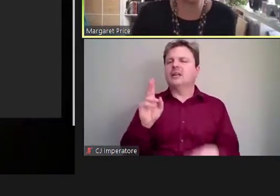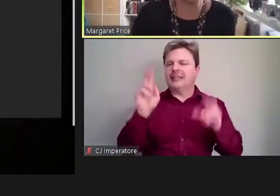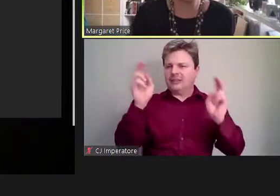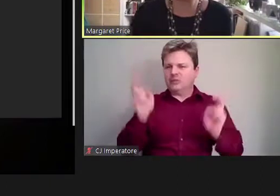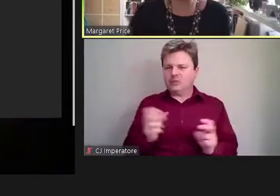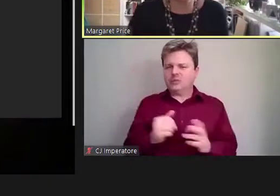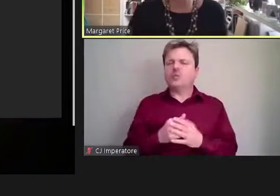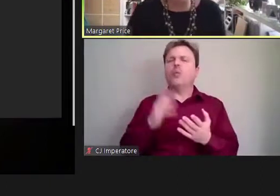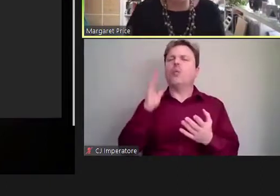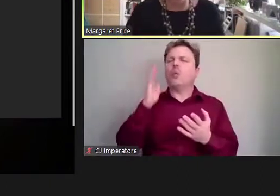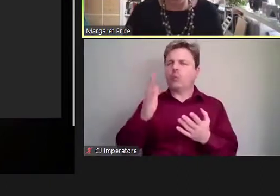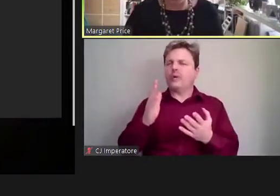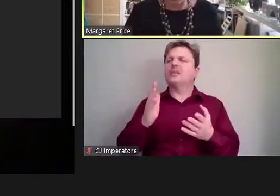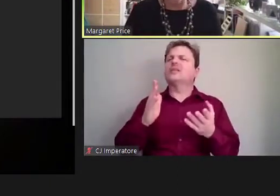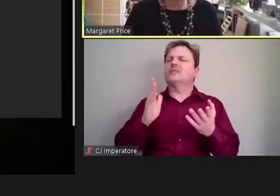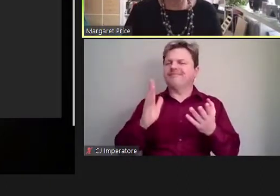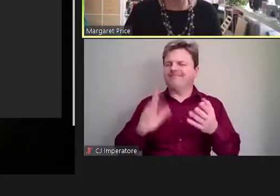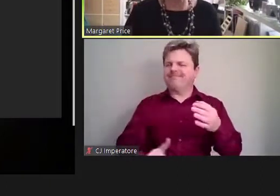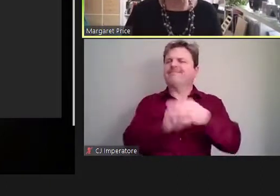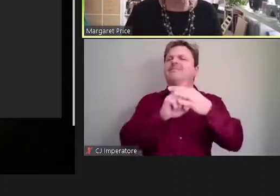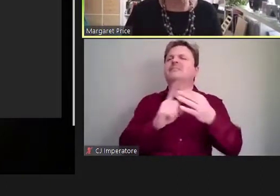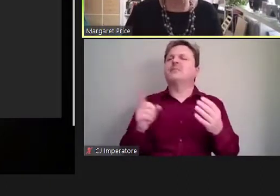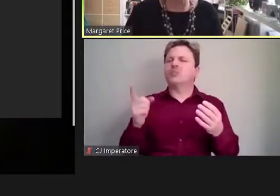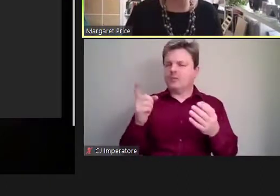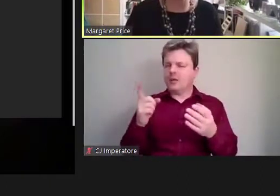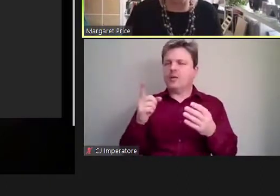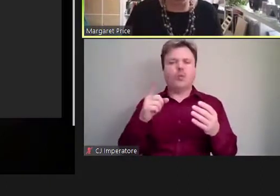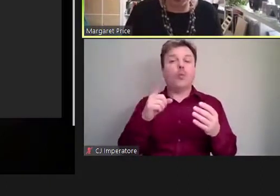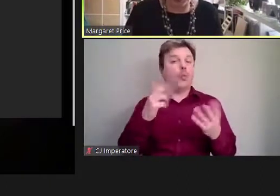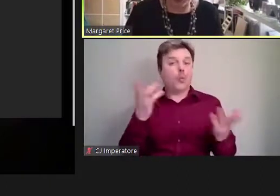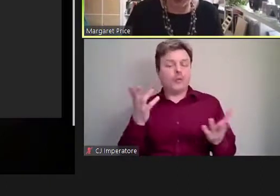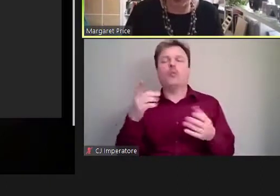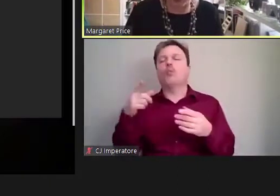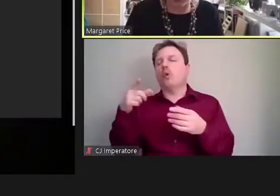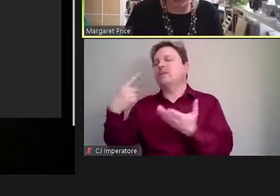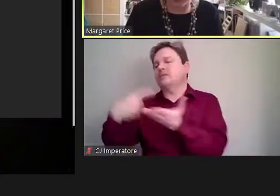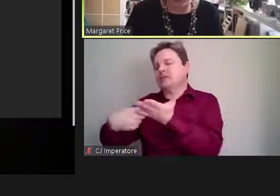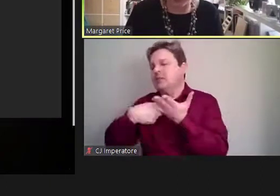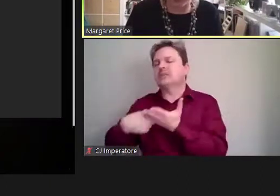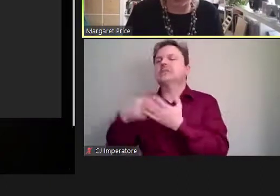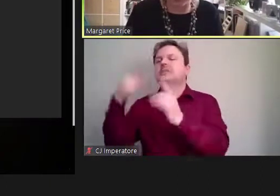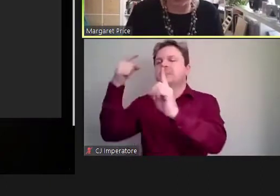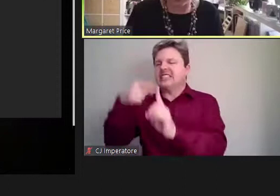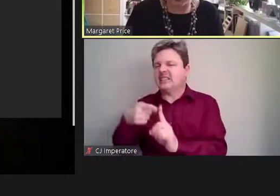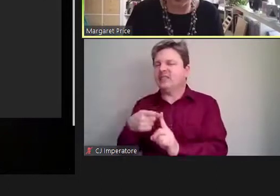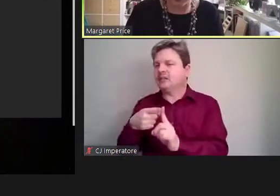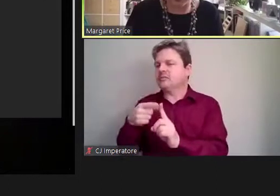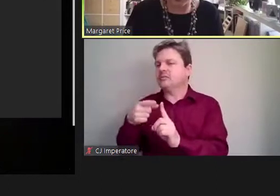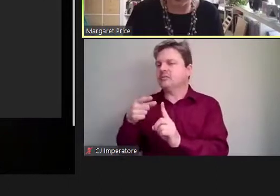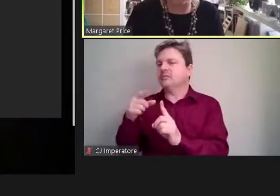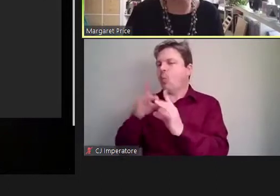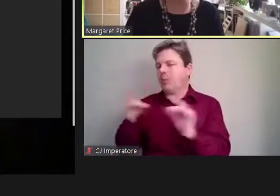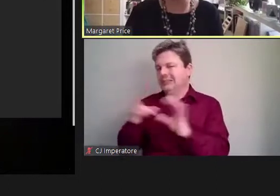situations. And I also think that Jay probably covered